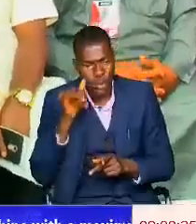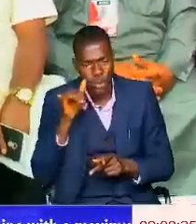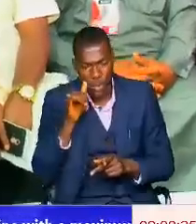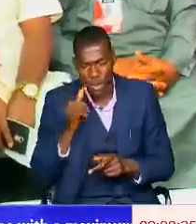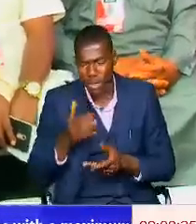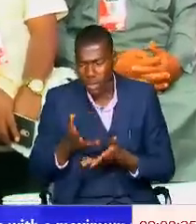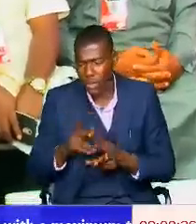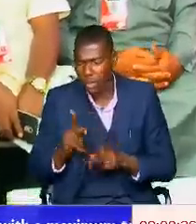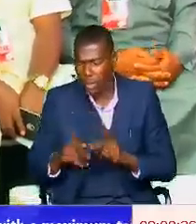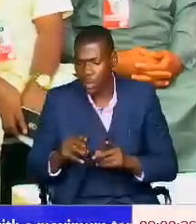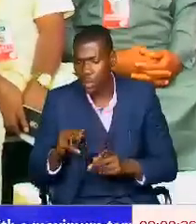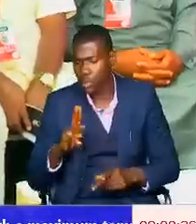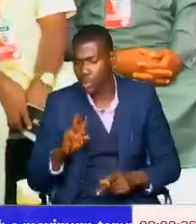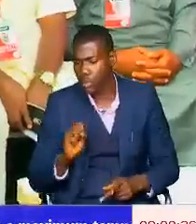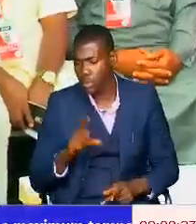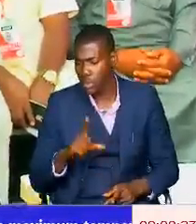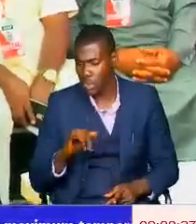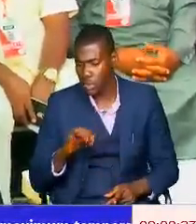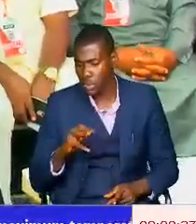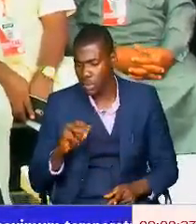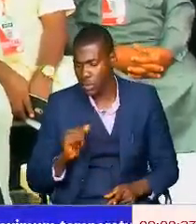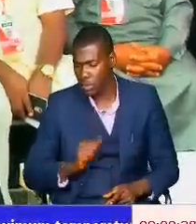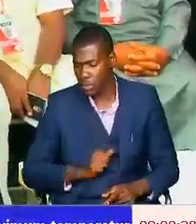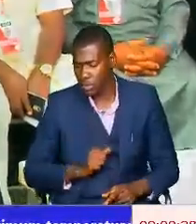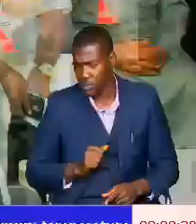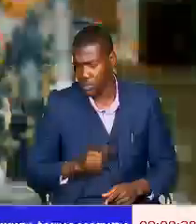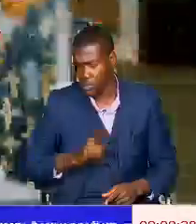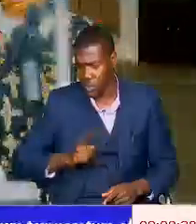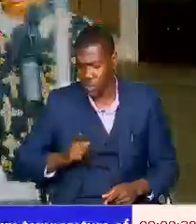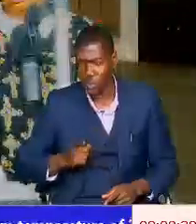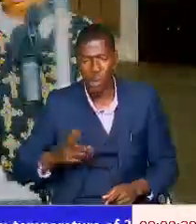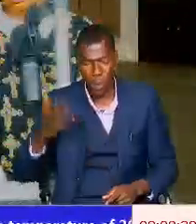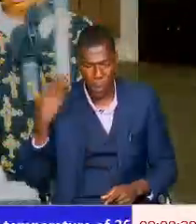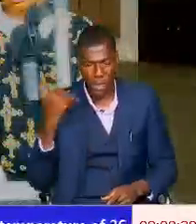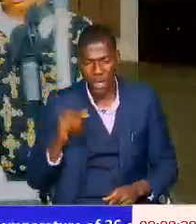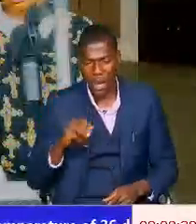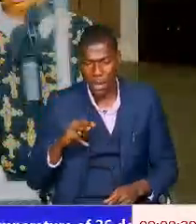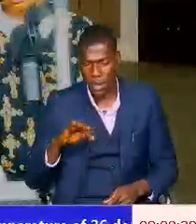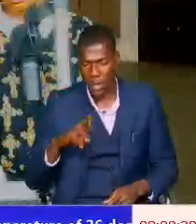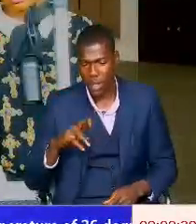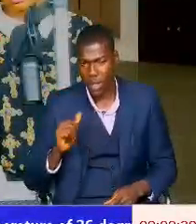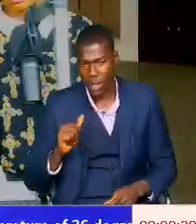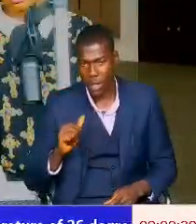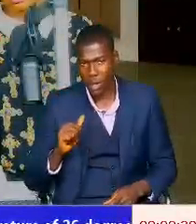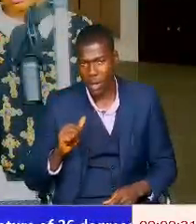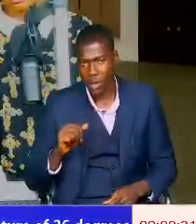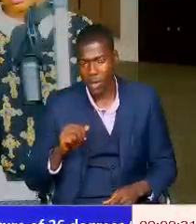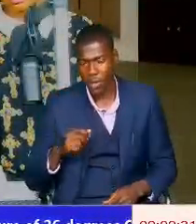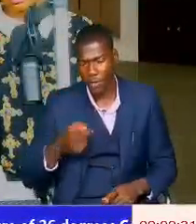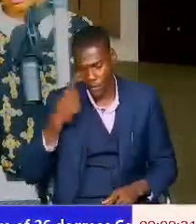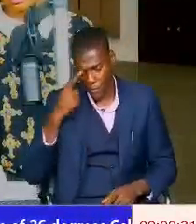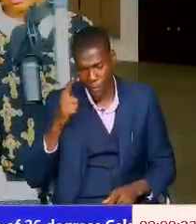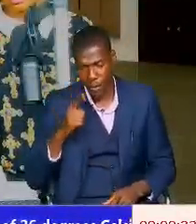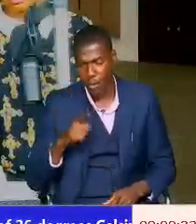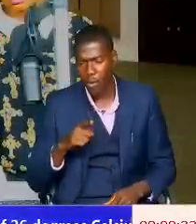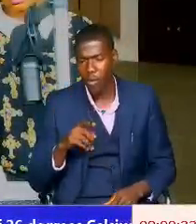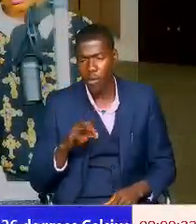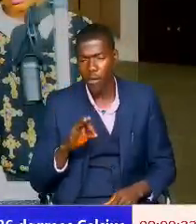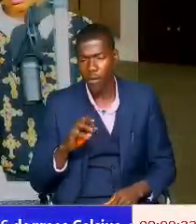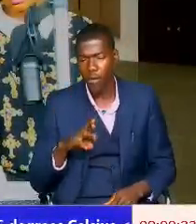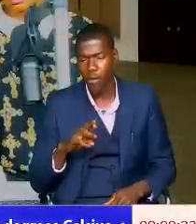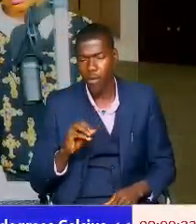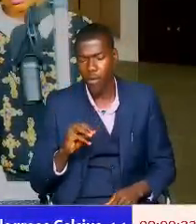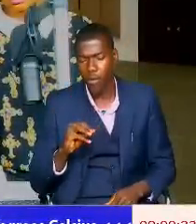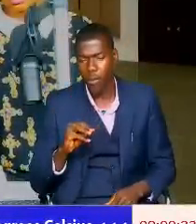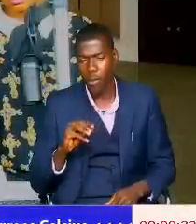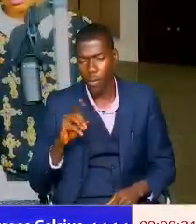do at the former Amira of Form 1. God will bless you. I'm